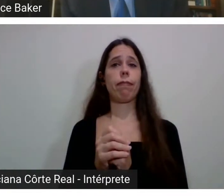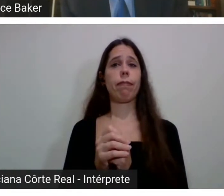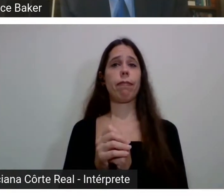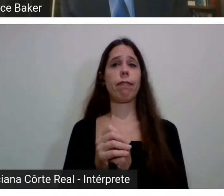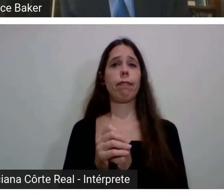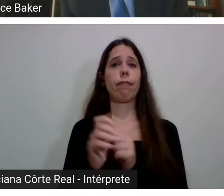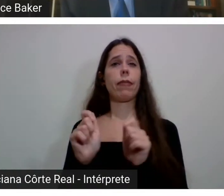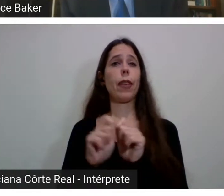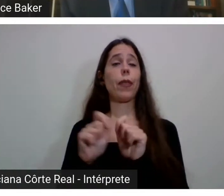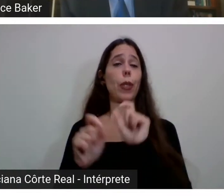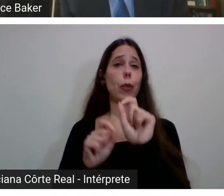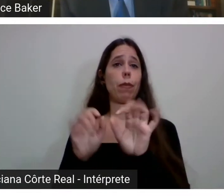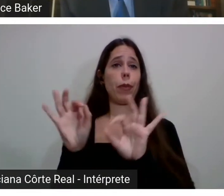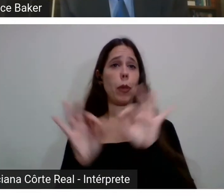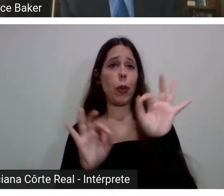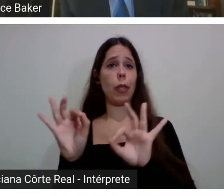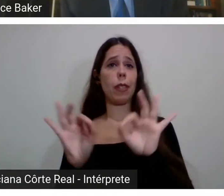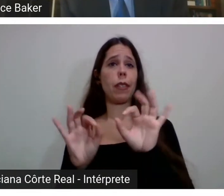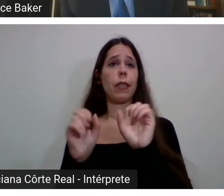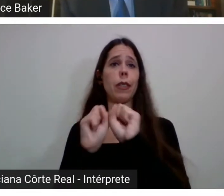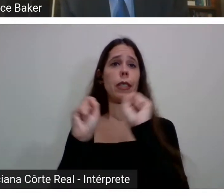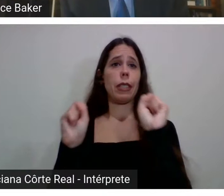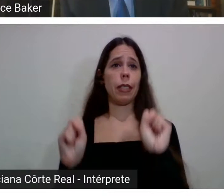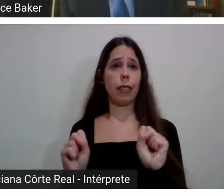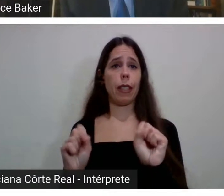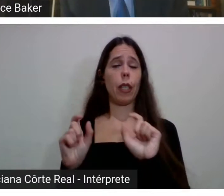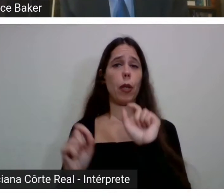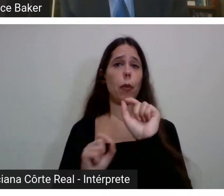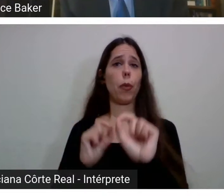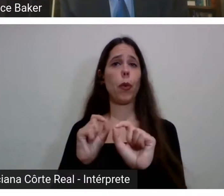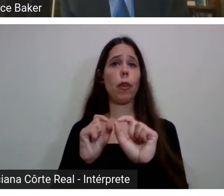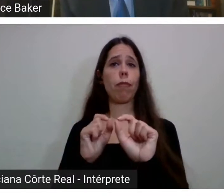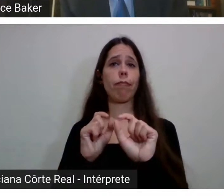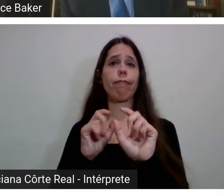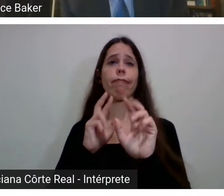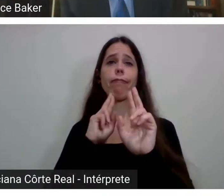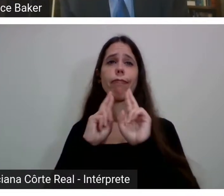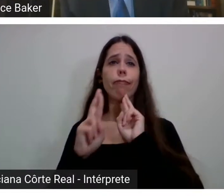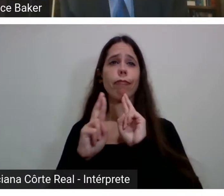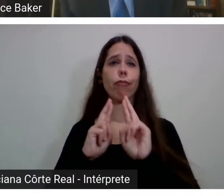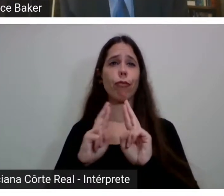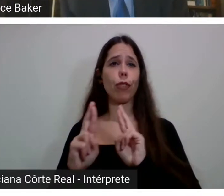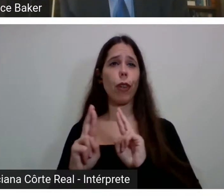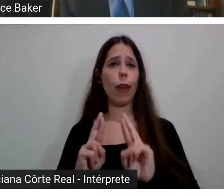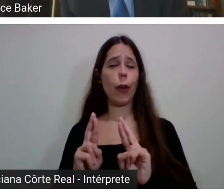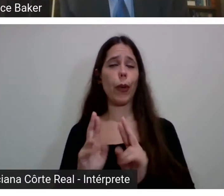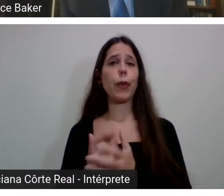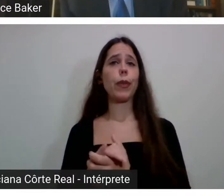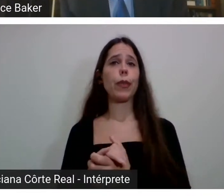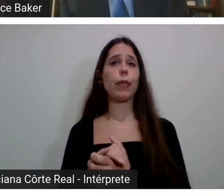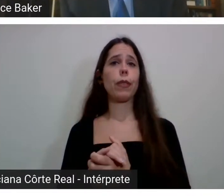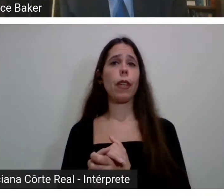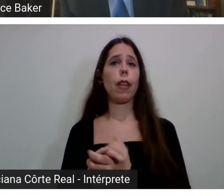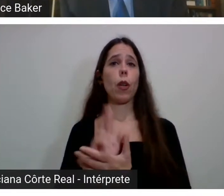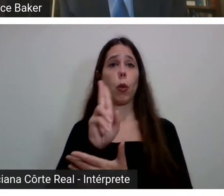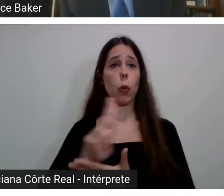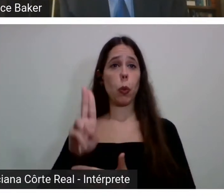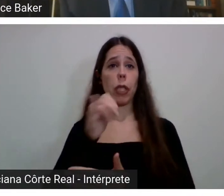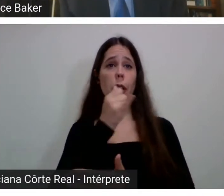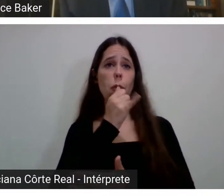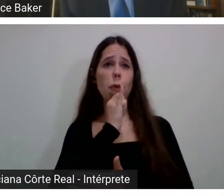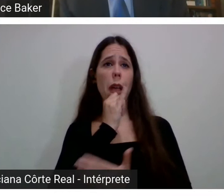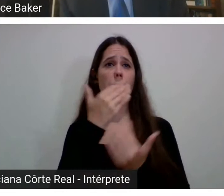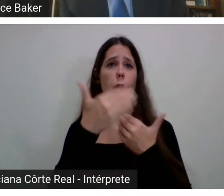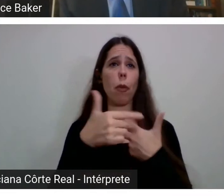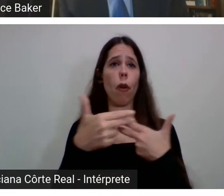reorganizaram o sistema de resultados, né, através dos testes, mas não calibraram isso com o